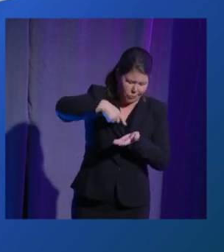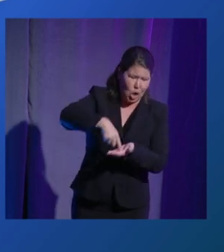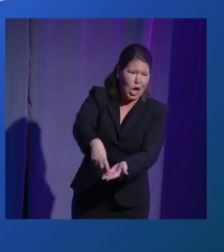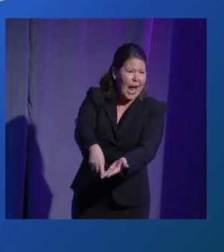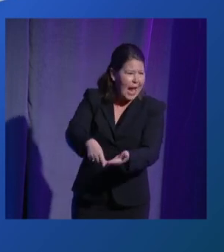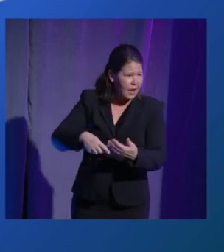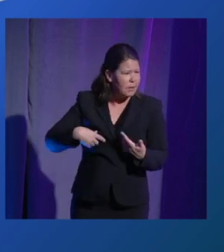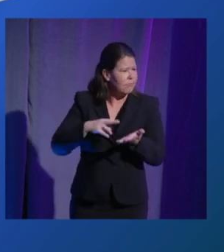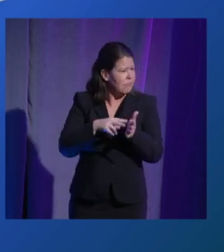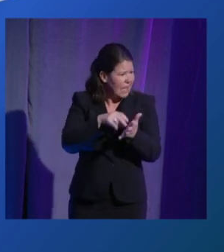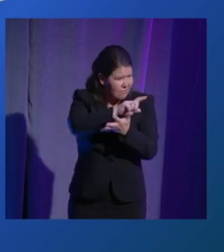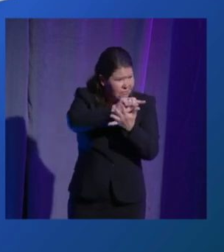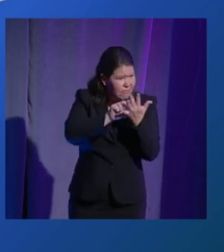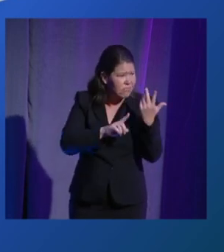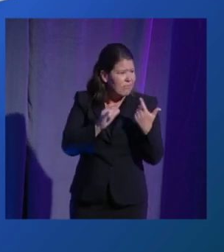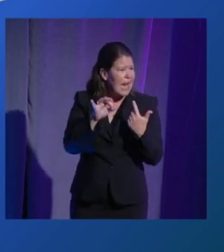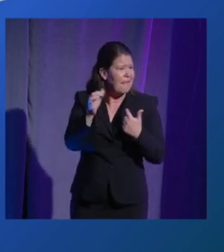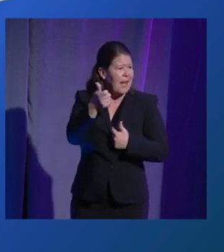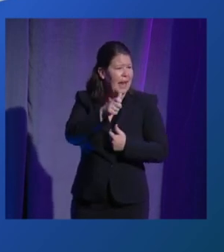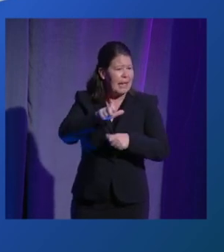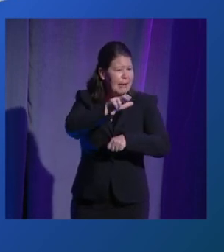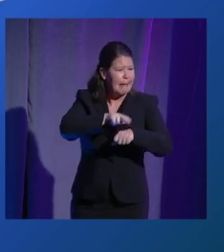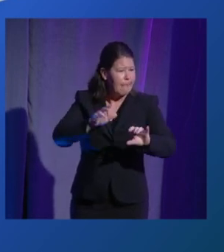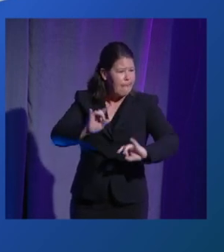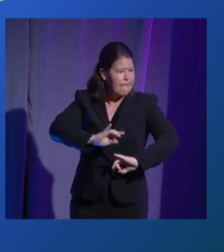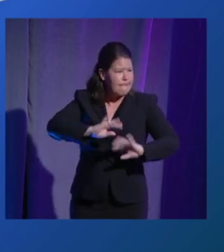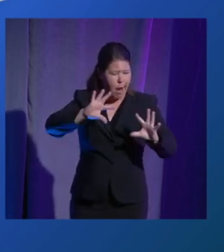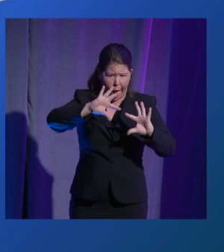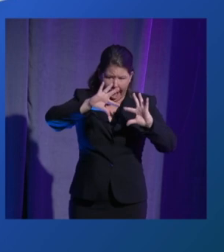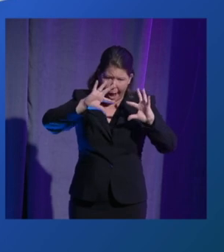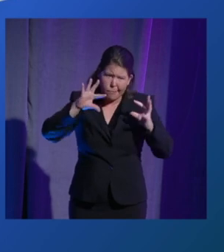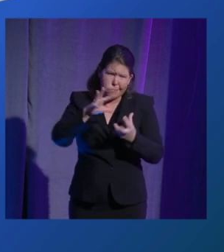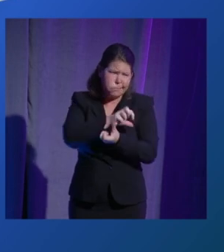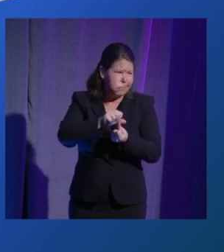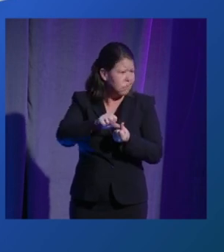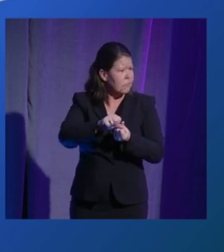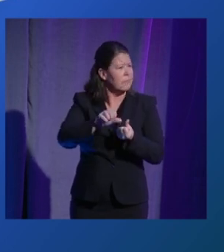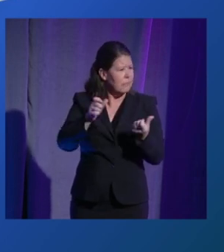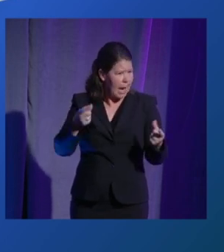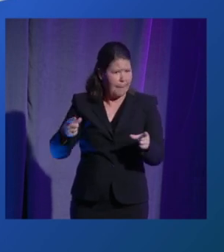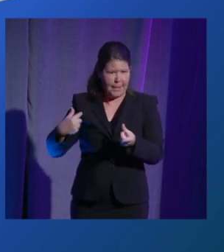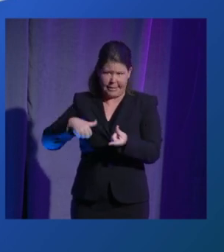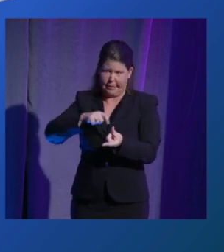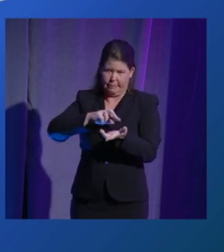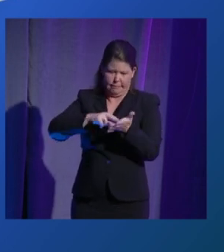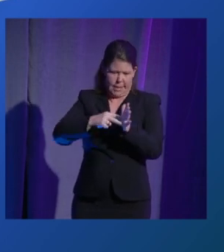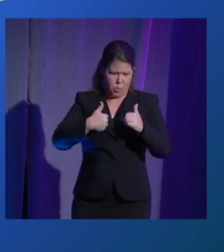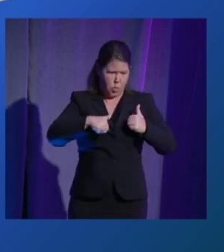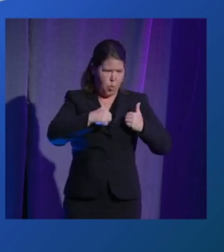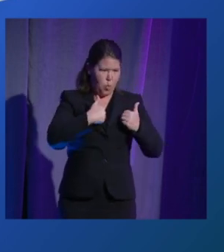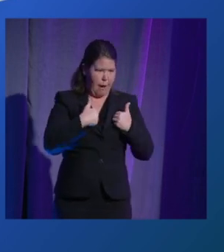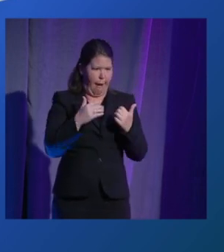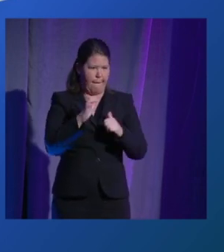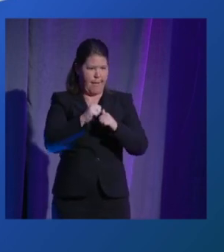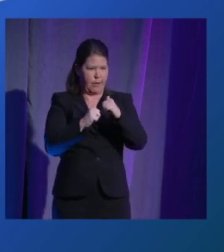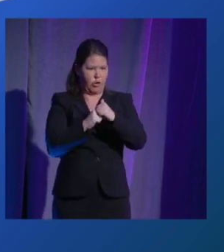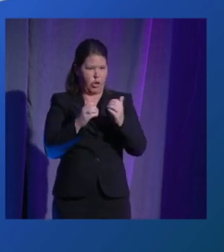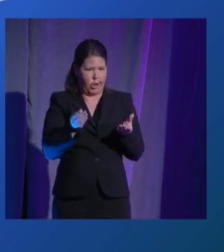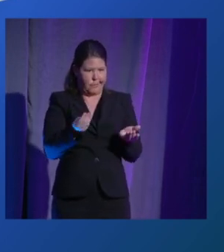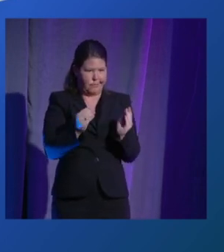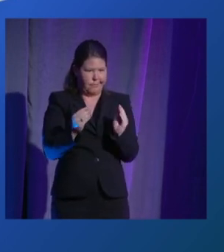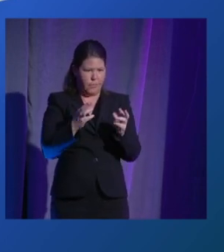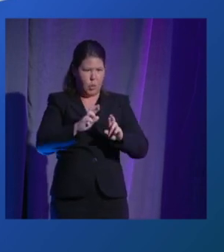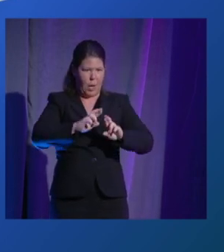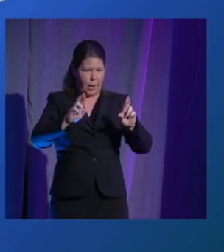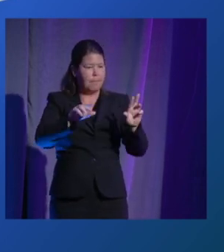has been compressed as a result of having access to that data another example that can also mention is with the ongoing conflict in in